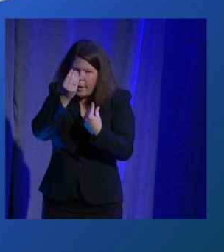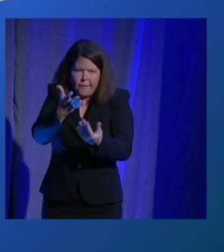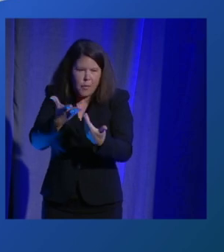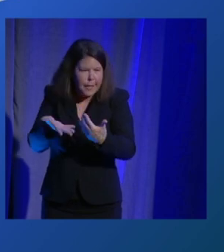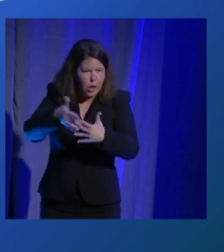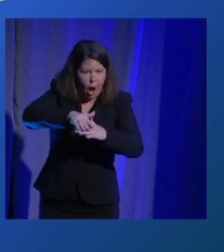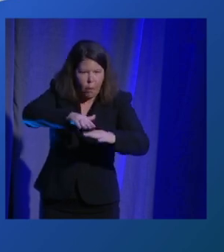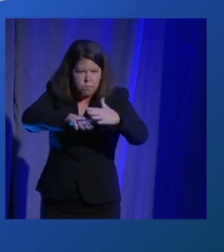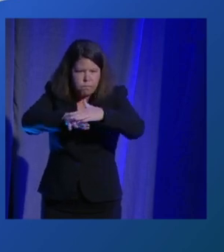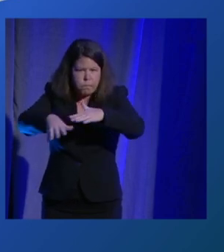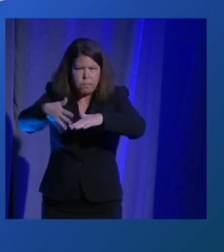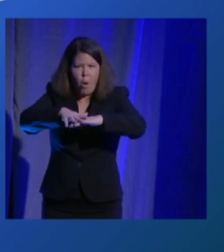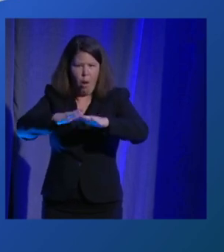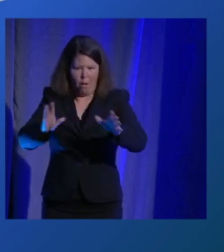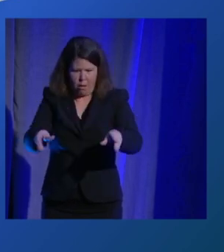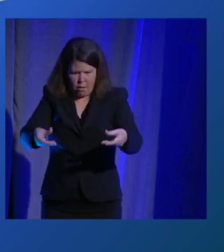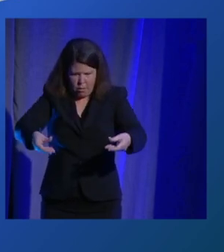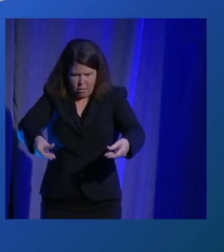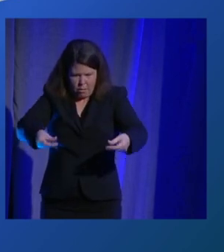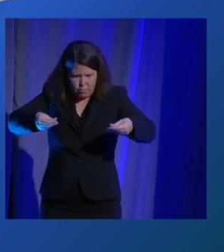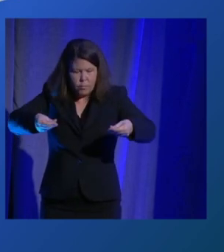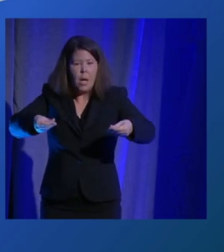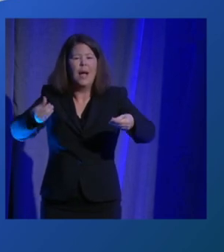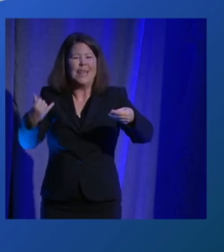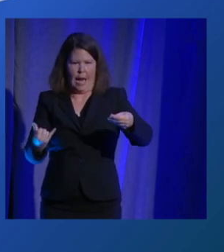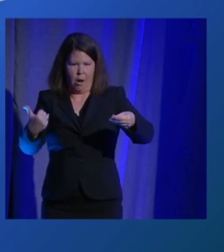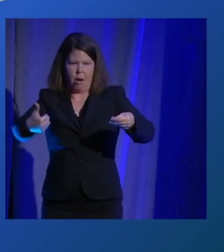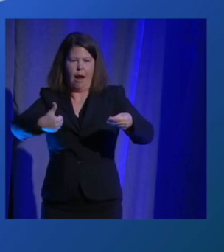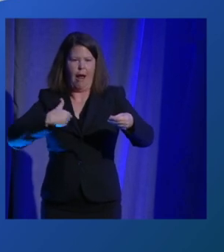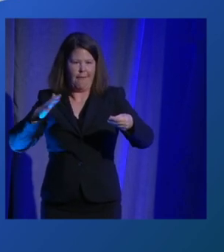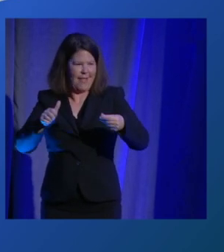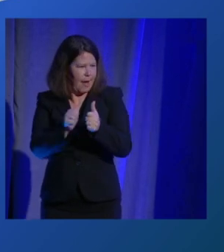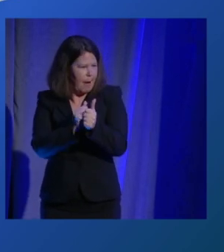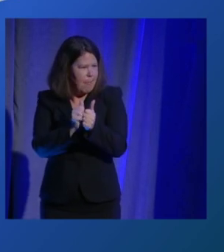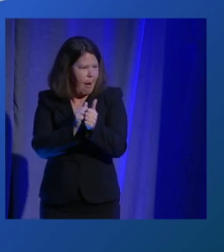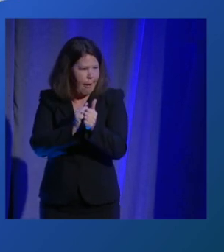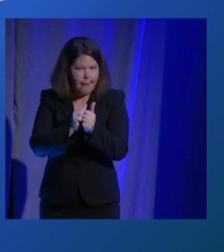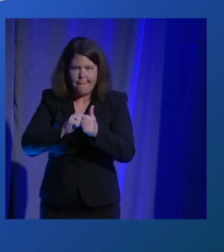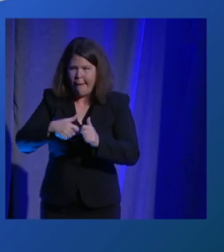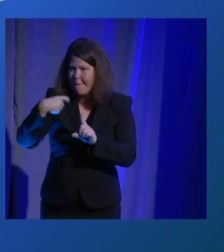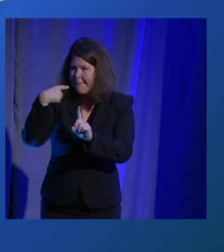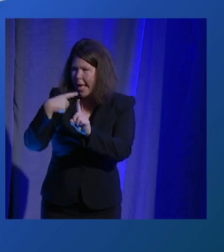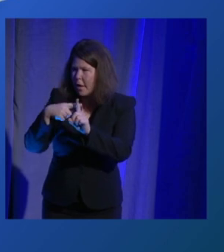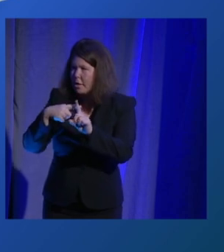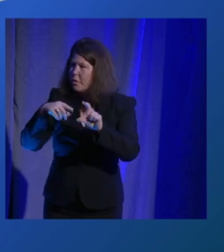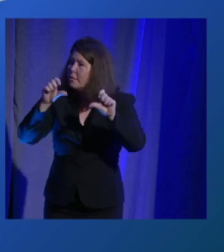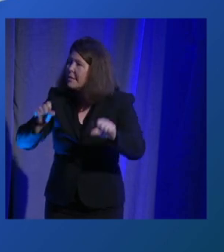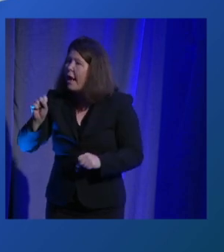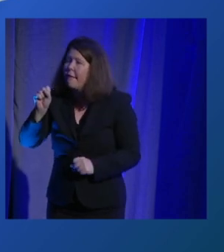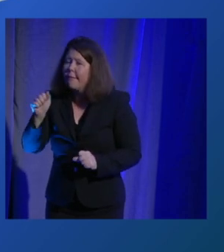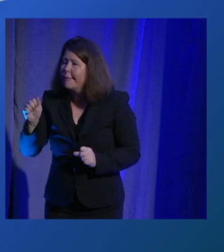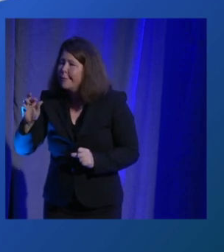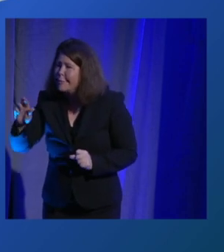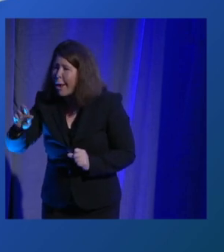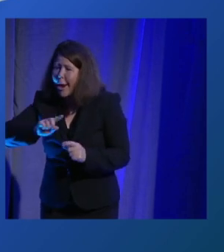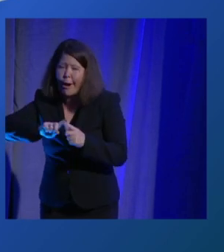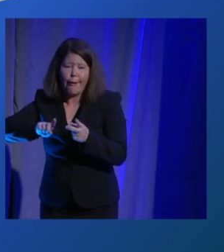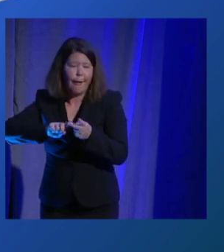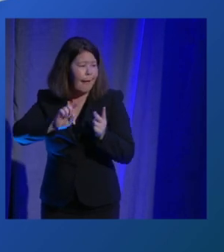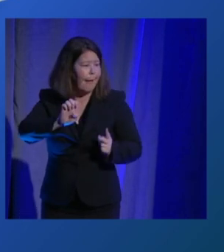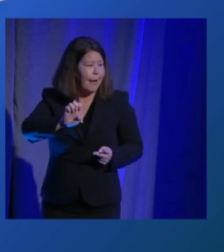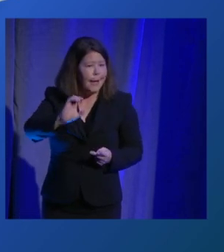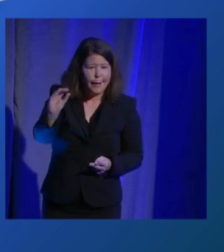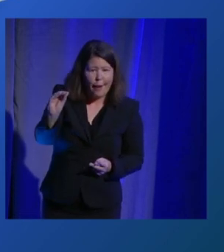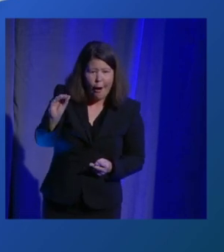competitive Advantage it could take SAR it can take EO and create a completely different